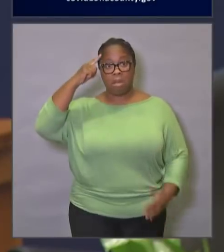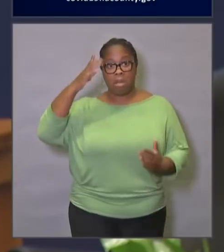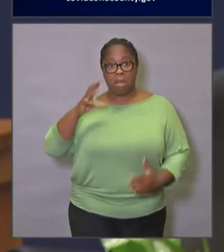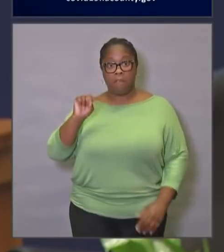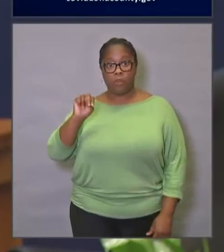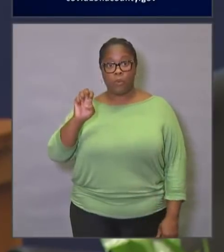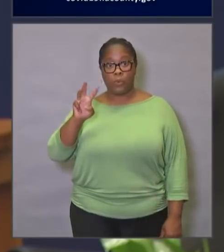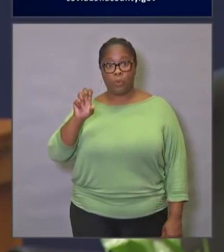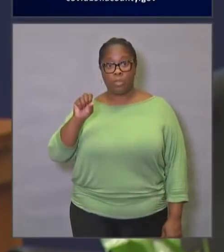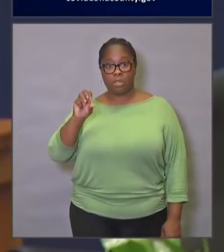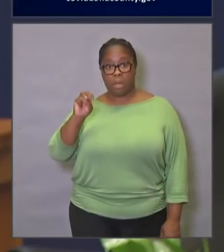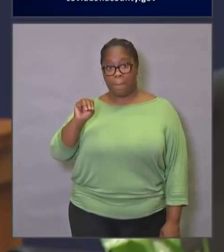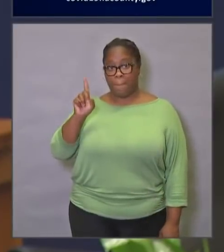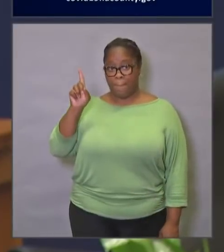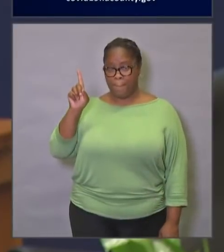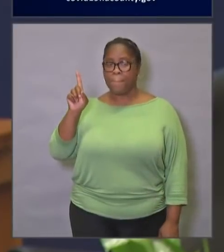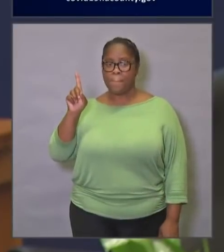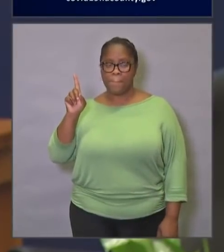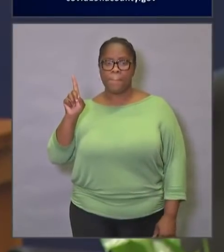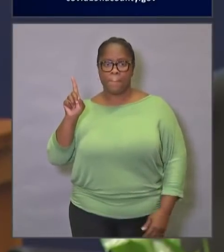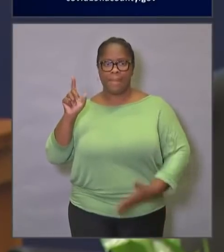local health officers